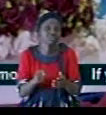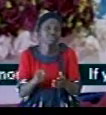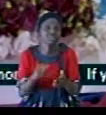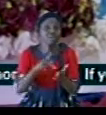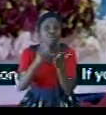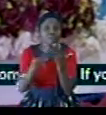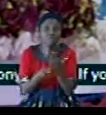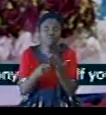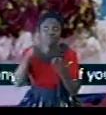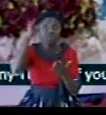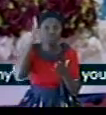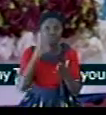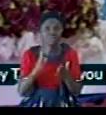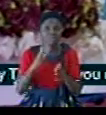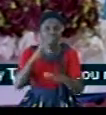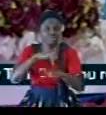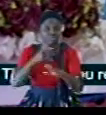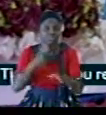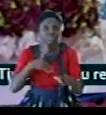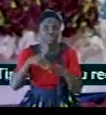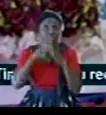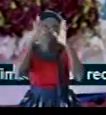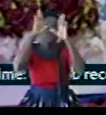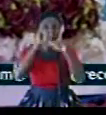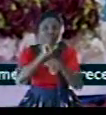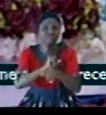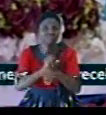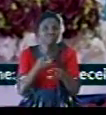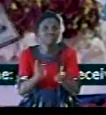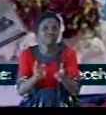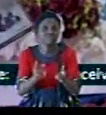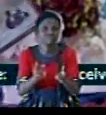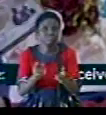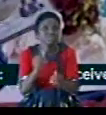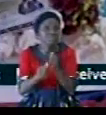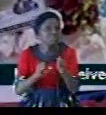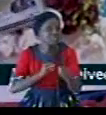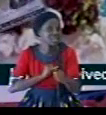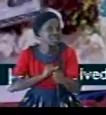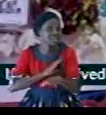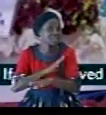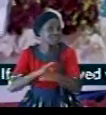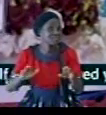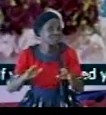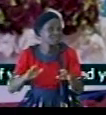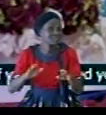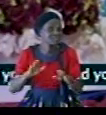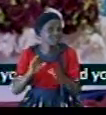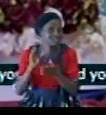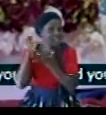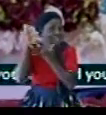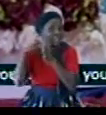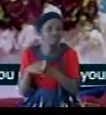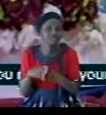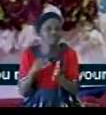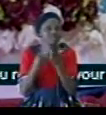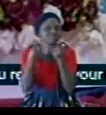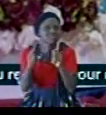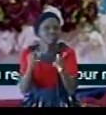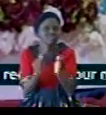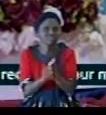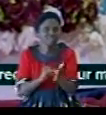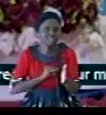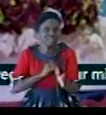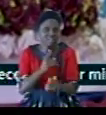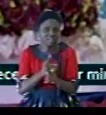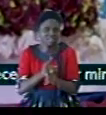way that I didn't know, I don't expect. It happened that I just feel something after